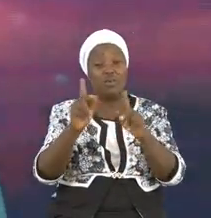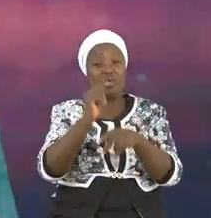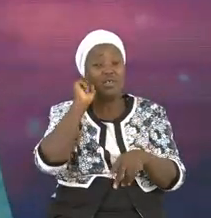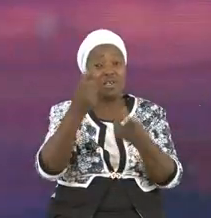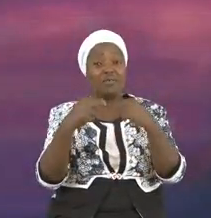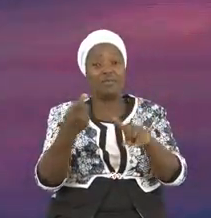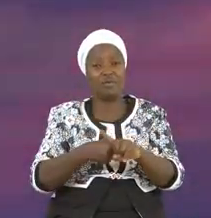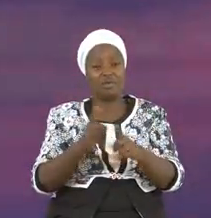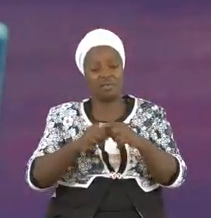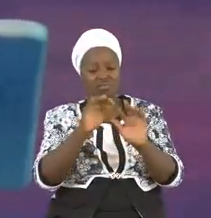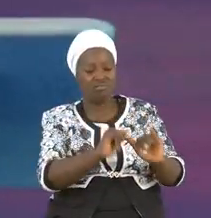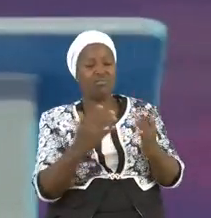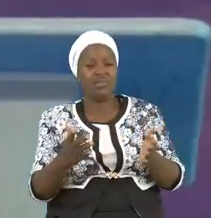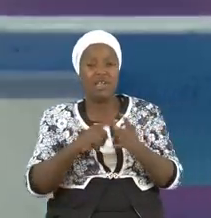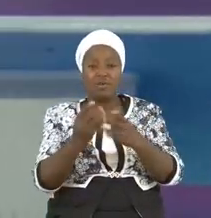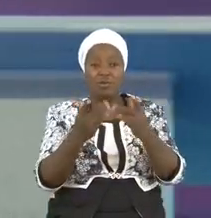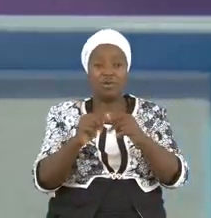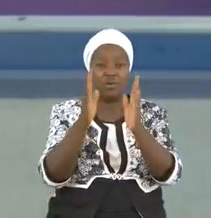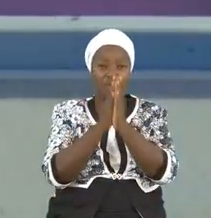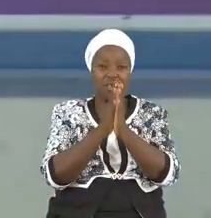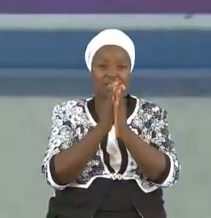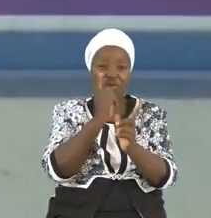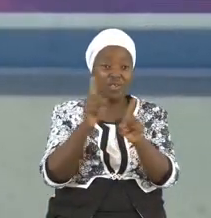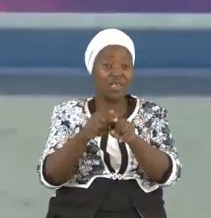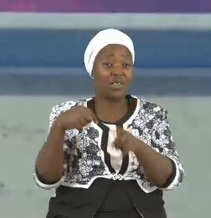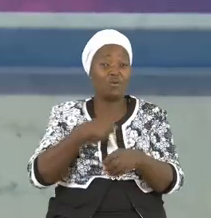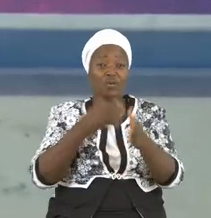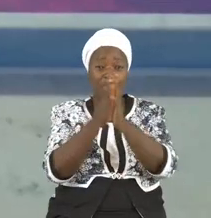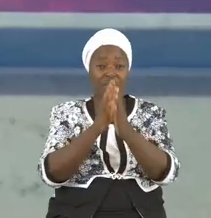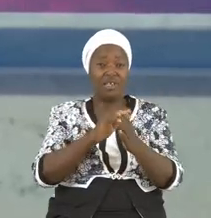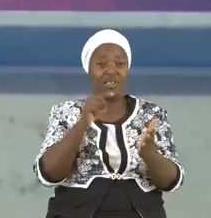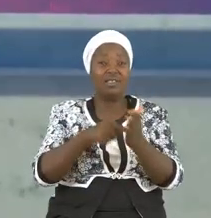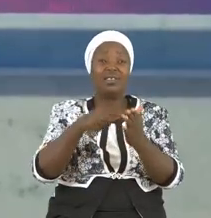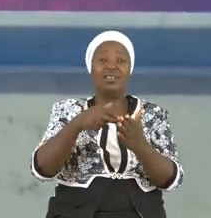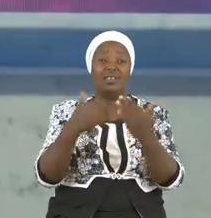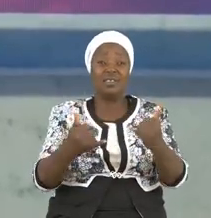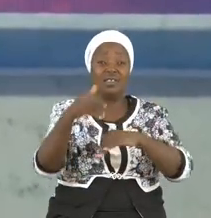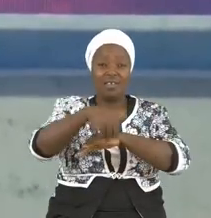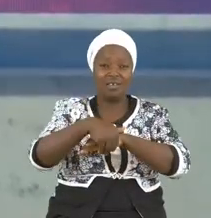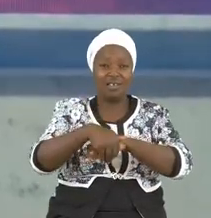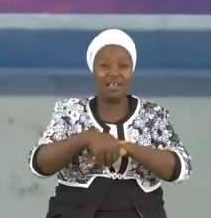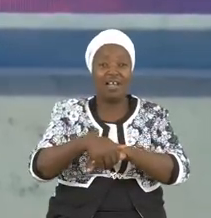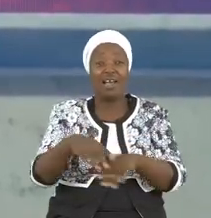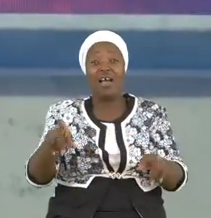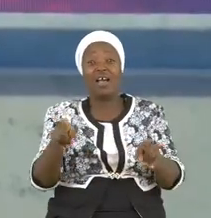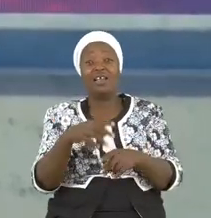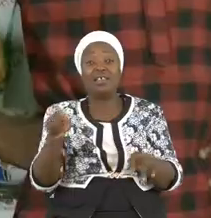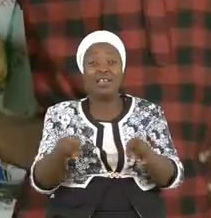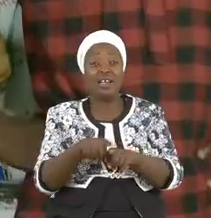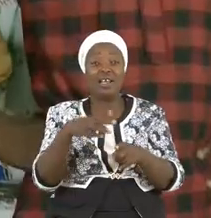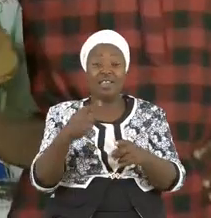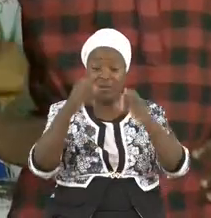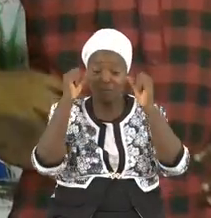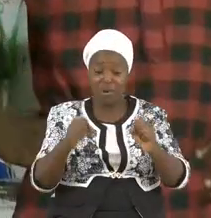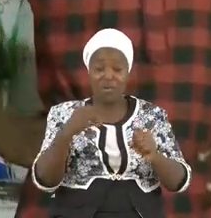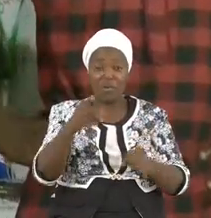were to pray, like we're going to pray now. Amen. Like the power of God is going to reach you right now.